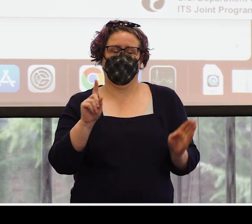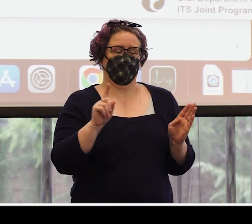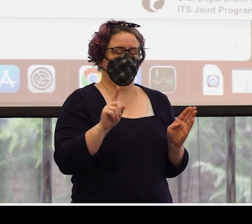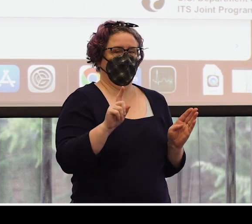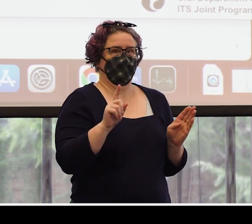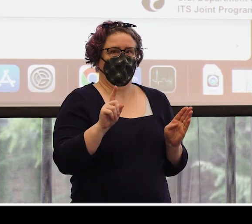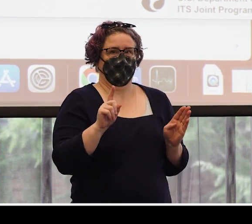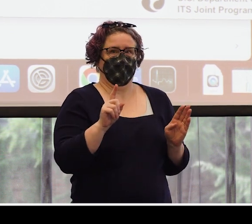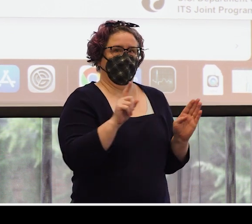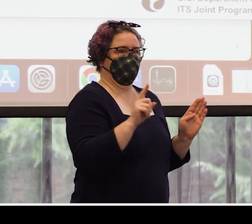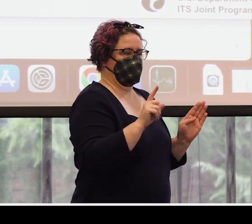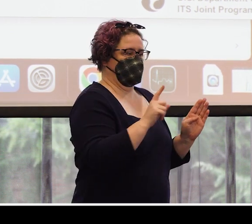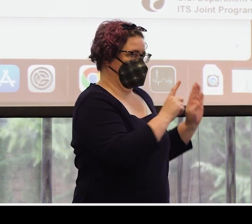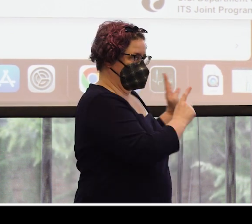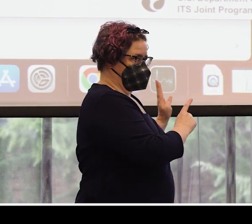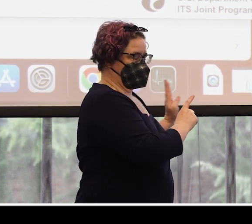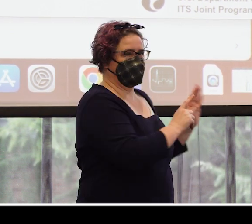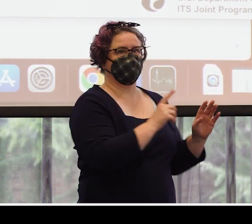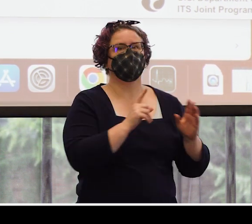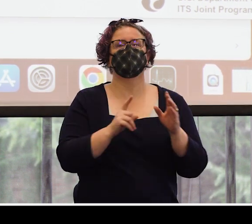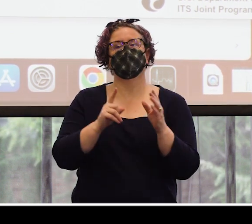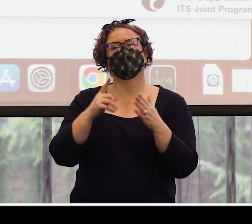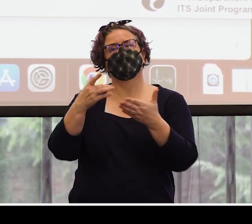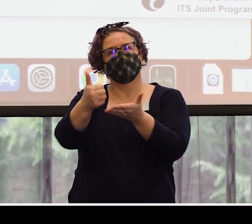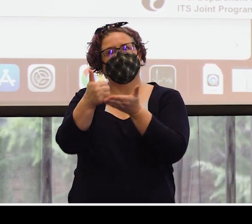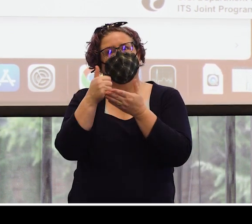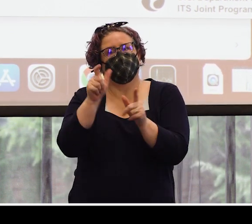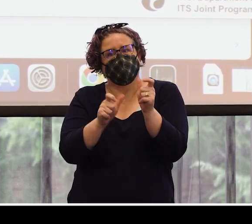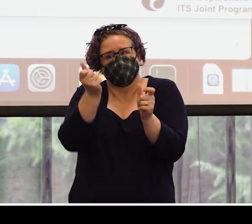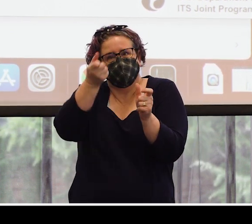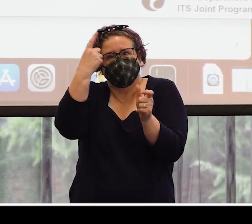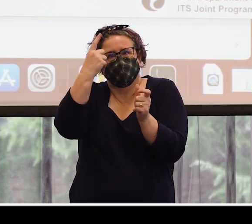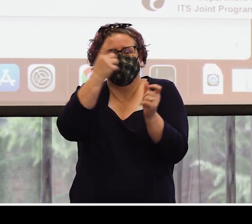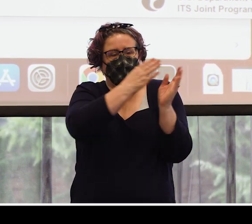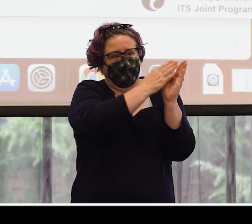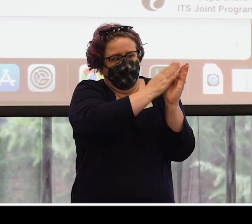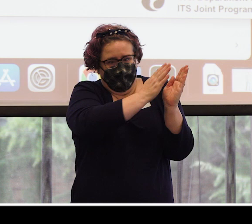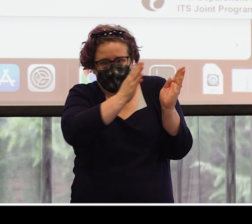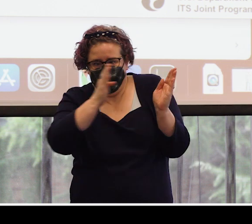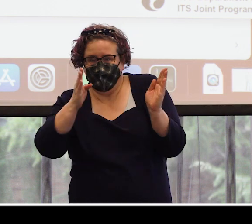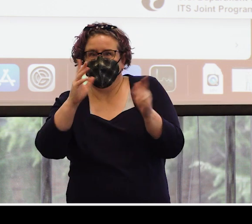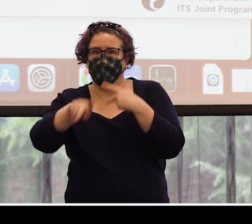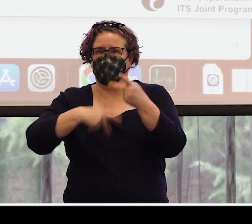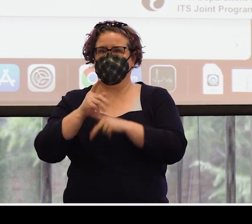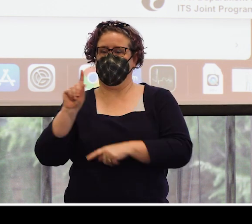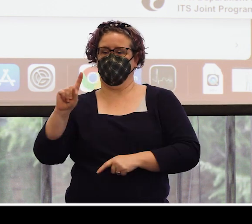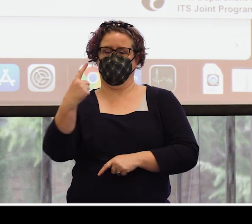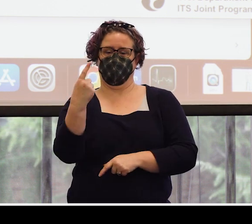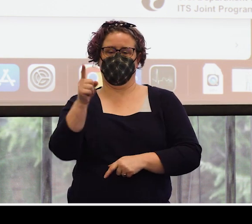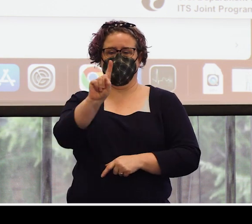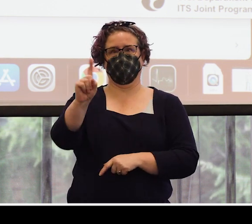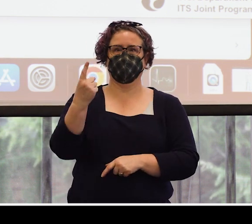helps somebody gauge as to the turning that they need to make.